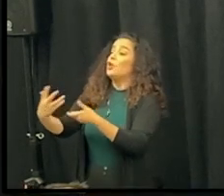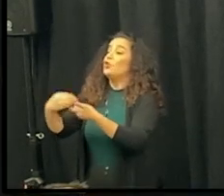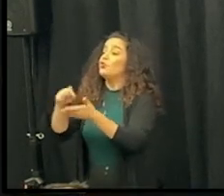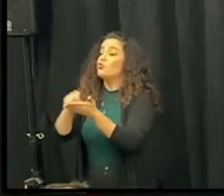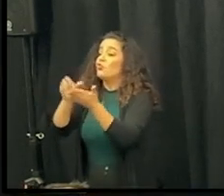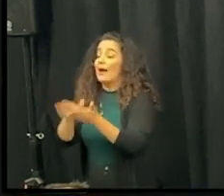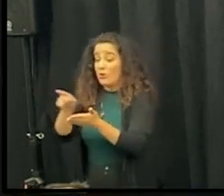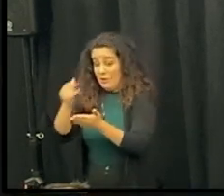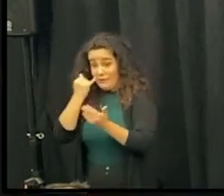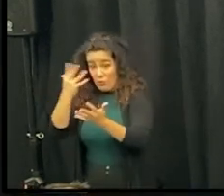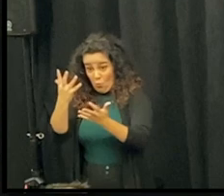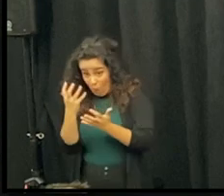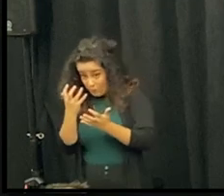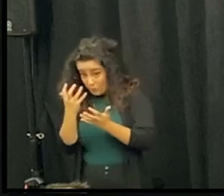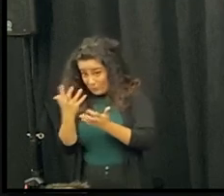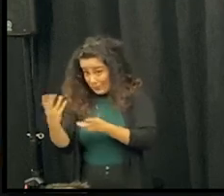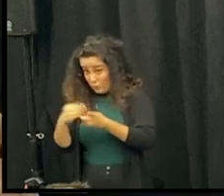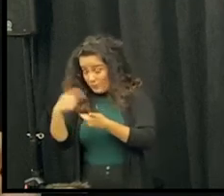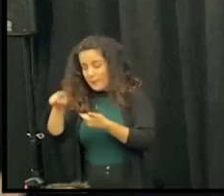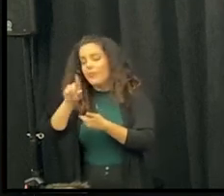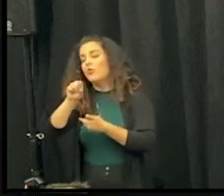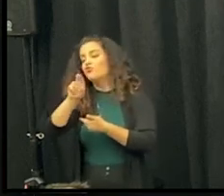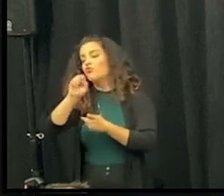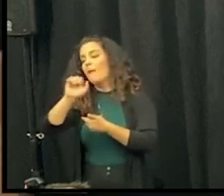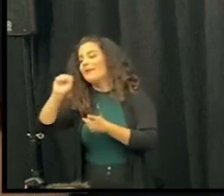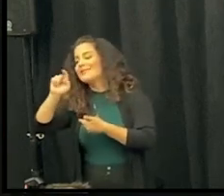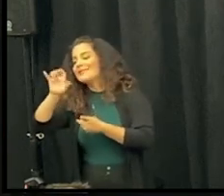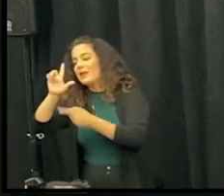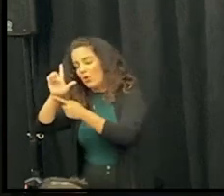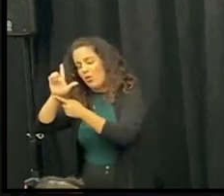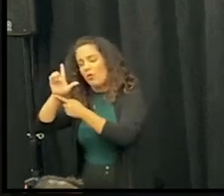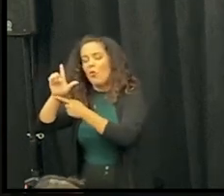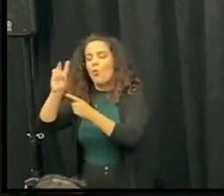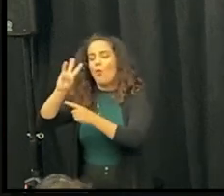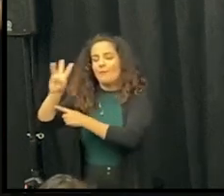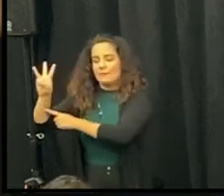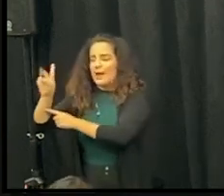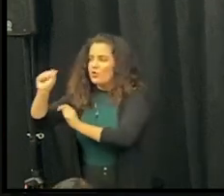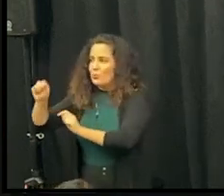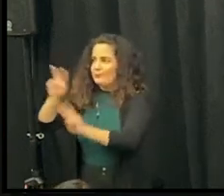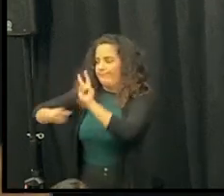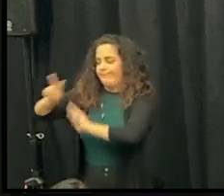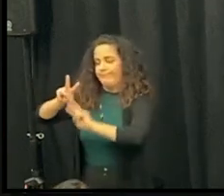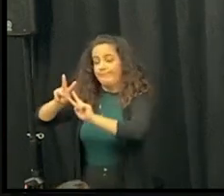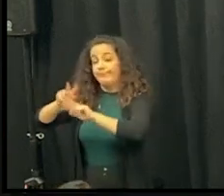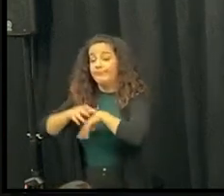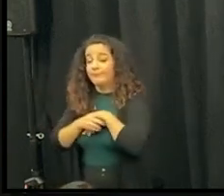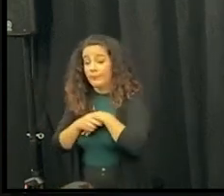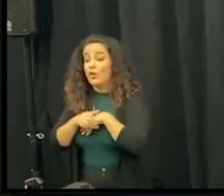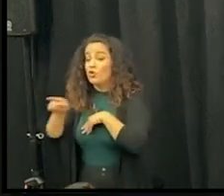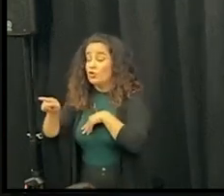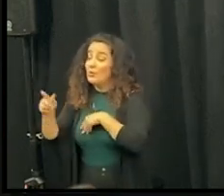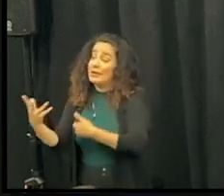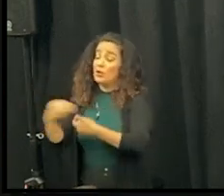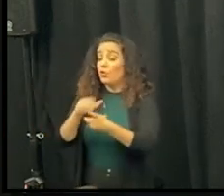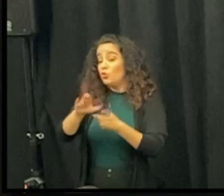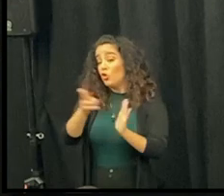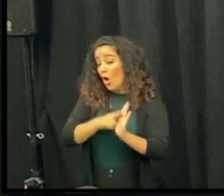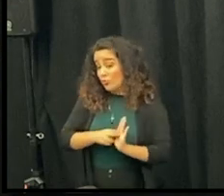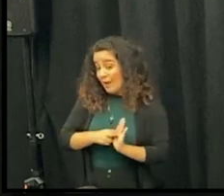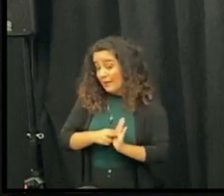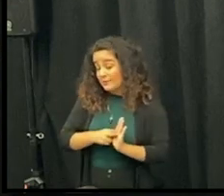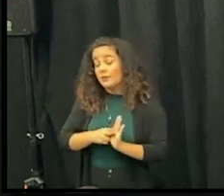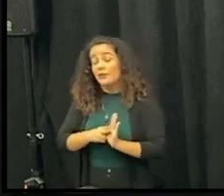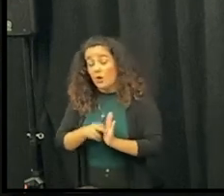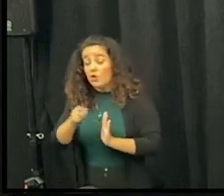it from the Dramatists Guild website. And it's just language that is approved by them to put into a contract to say,